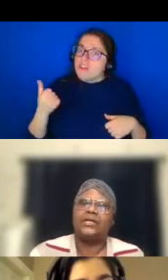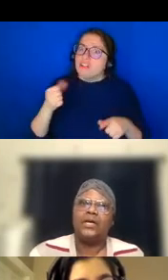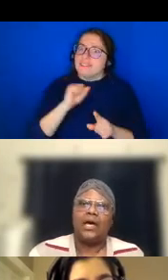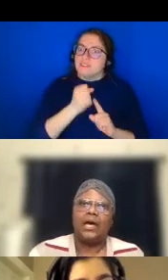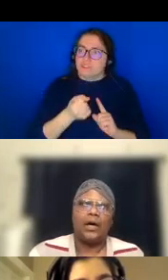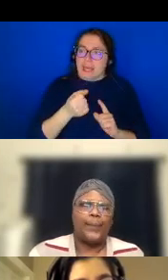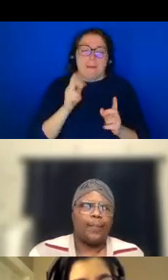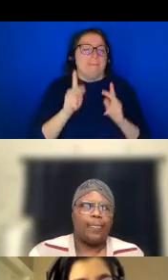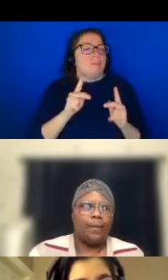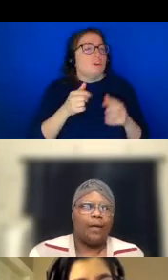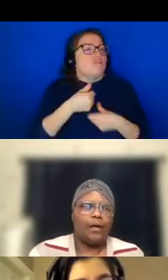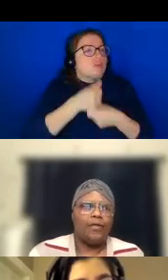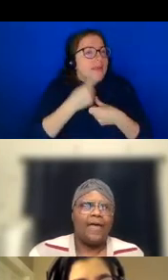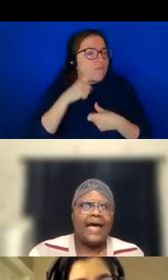themselves